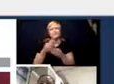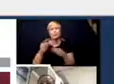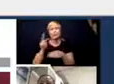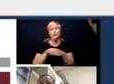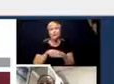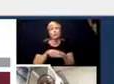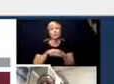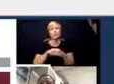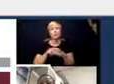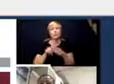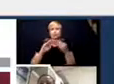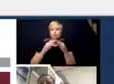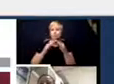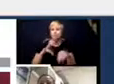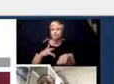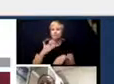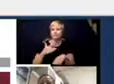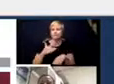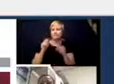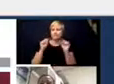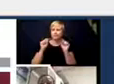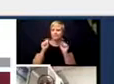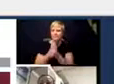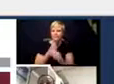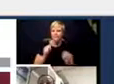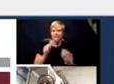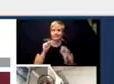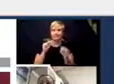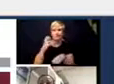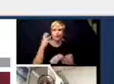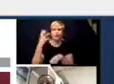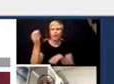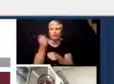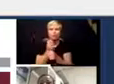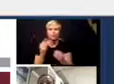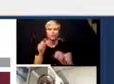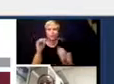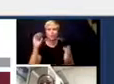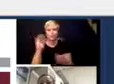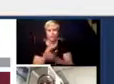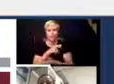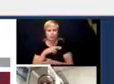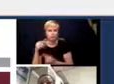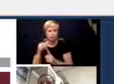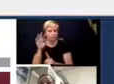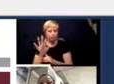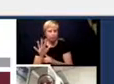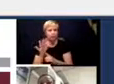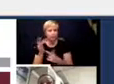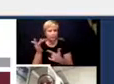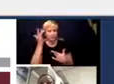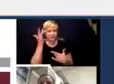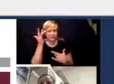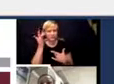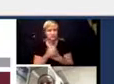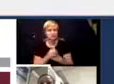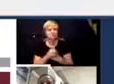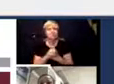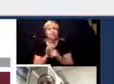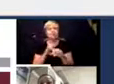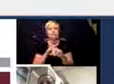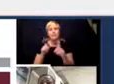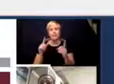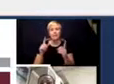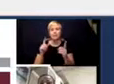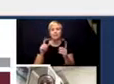feels that they can go out and be much more safe and have a lower risk of exposure. But in order to do so, we have to make sure